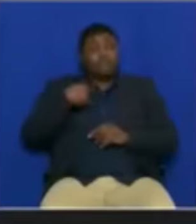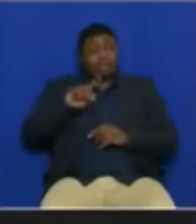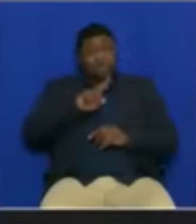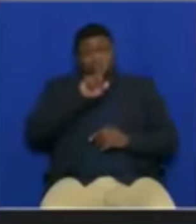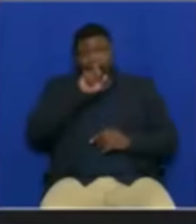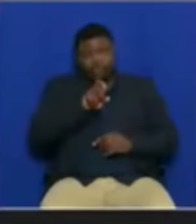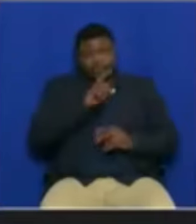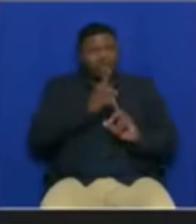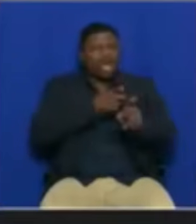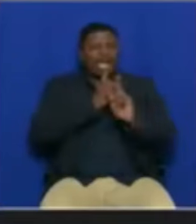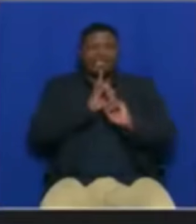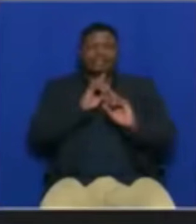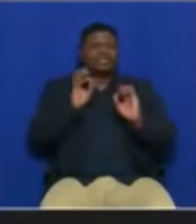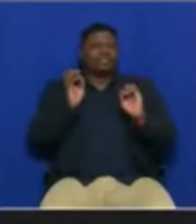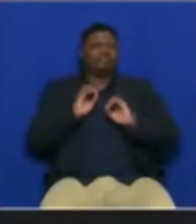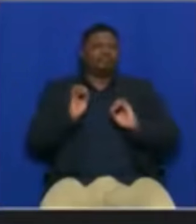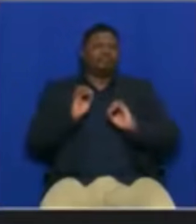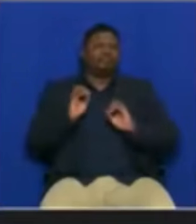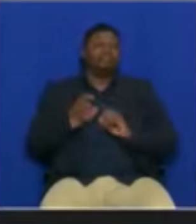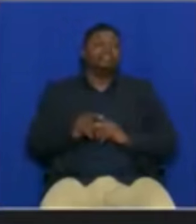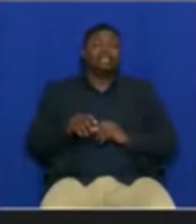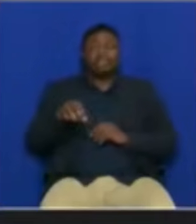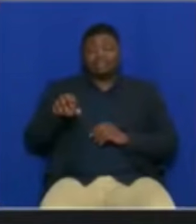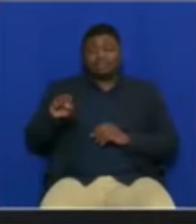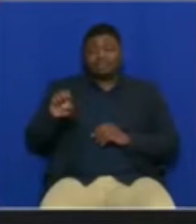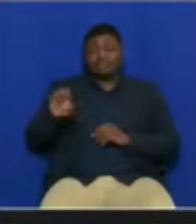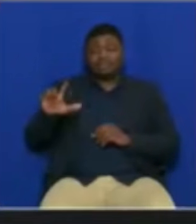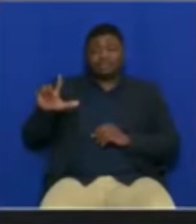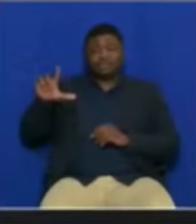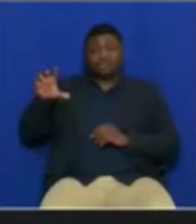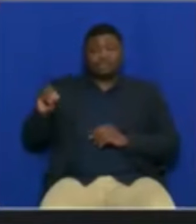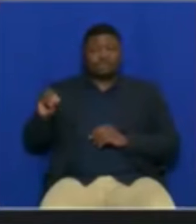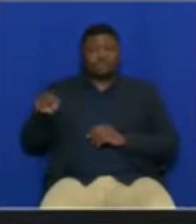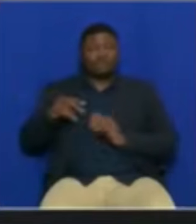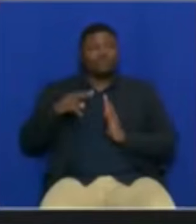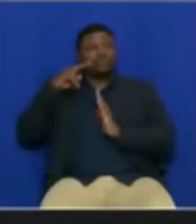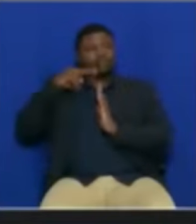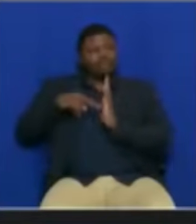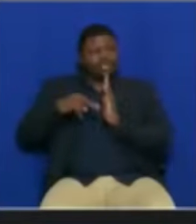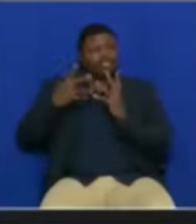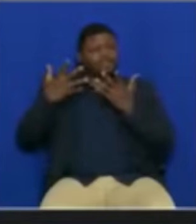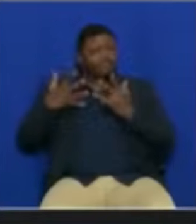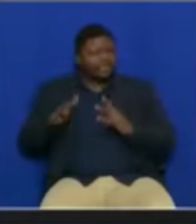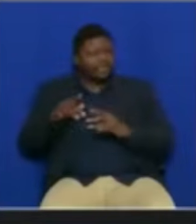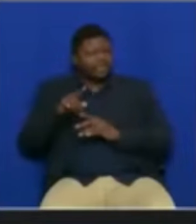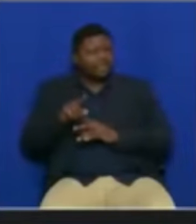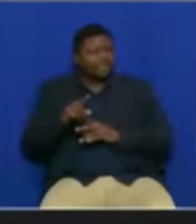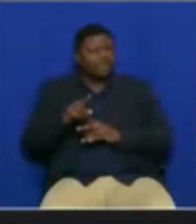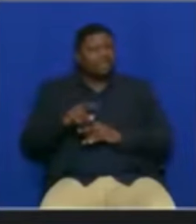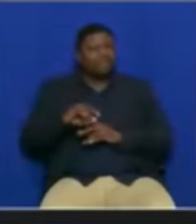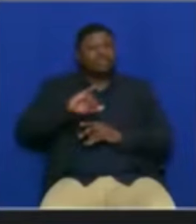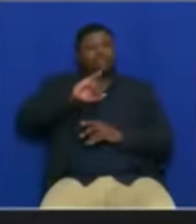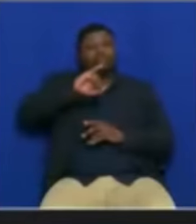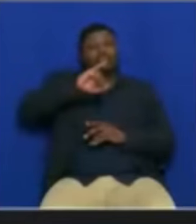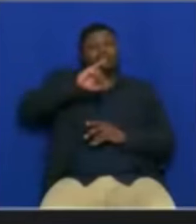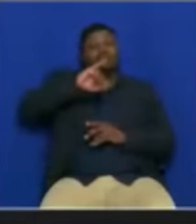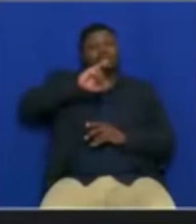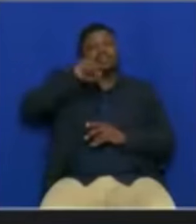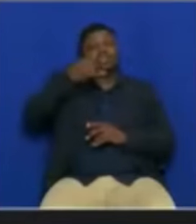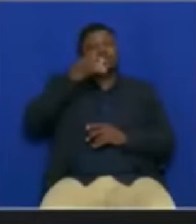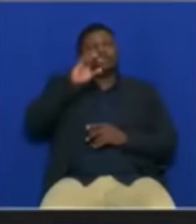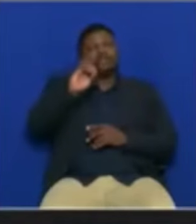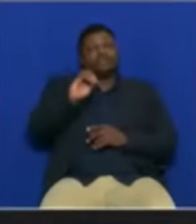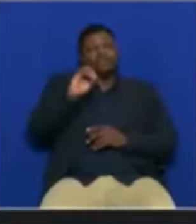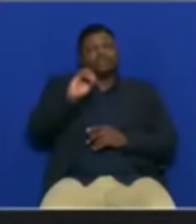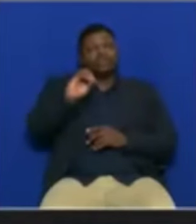Ms. Silo read for you what Ms. Johnson says is the reason that she's asking for this